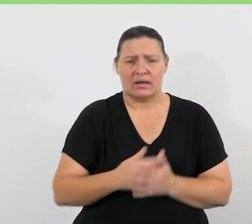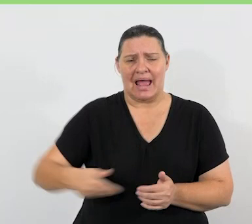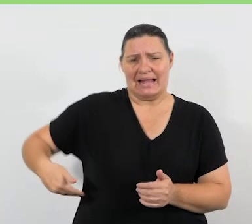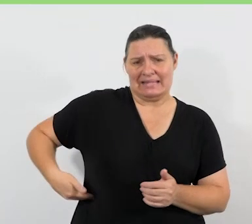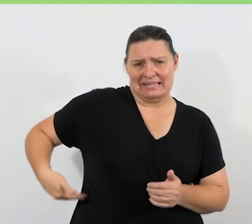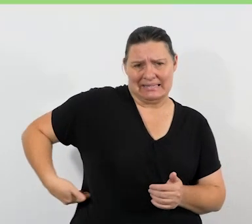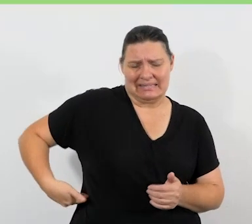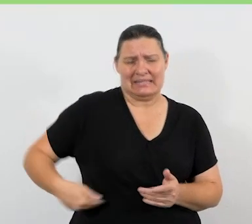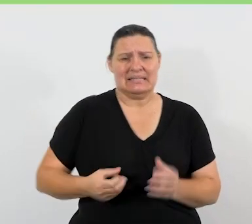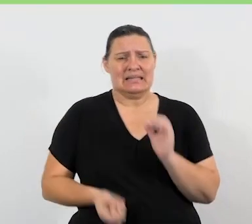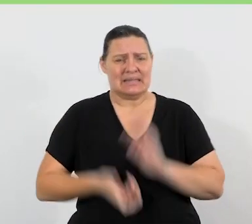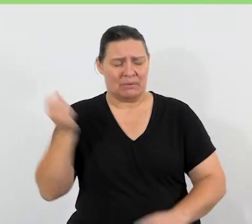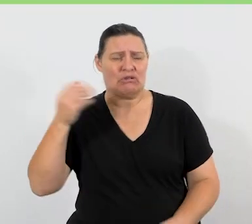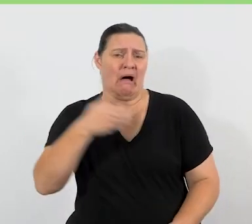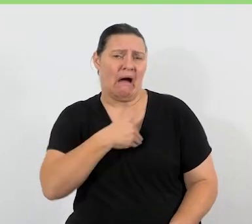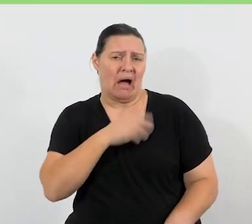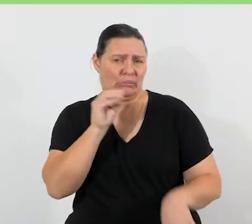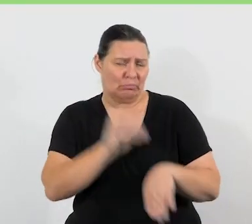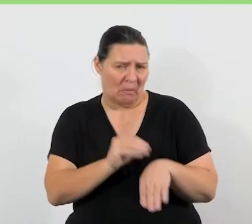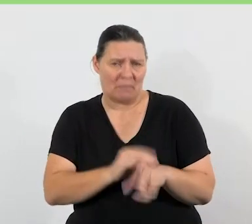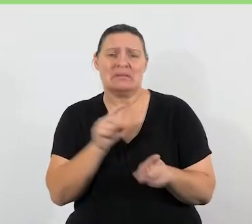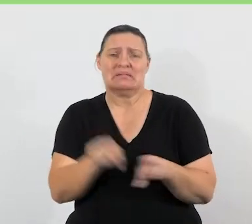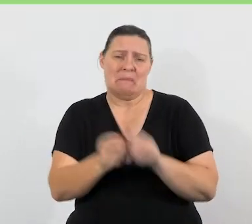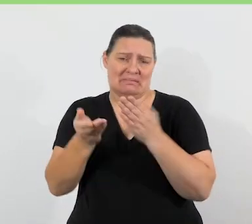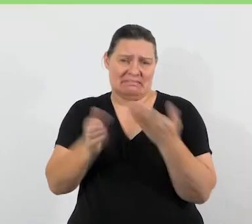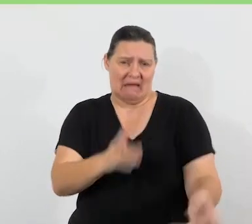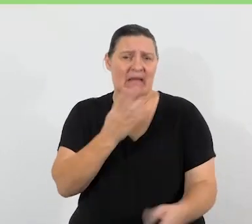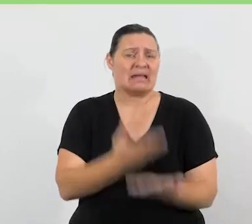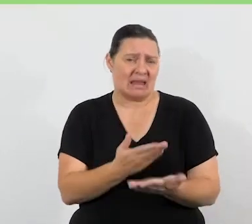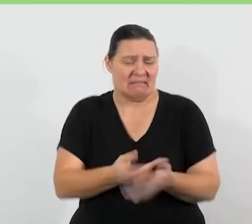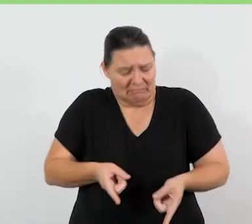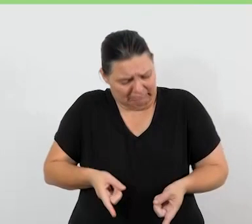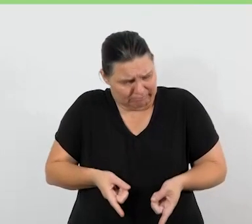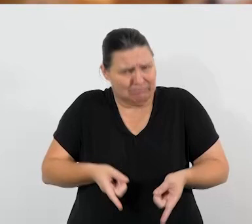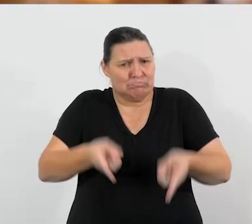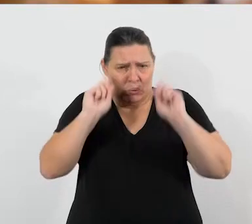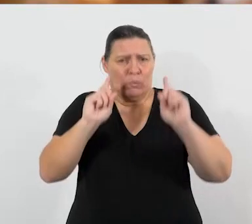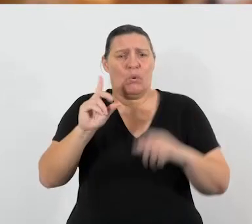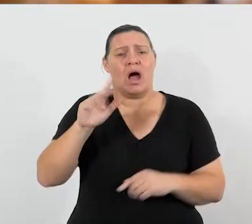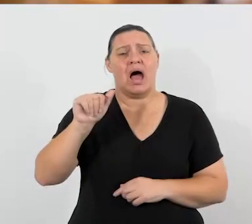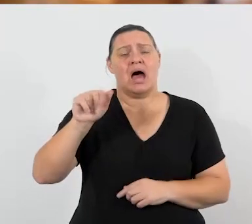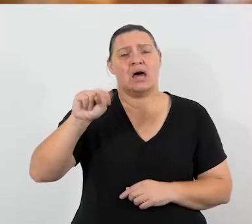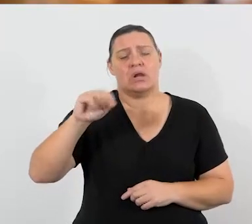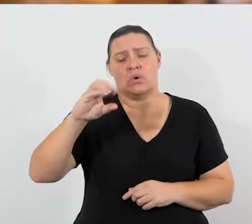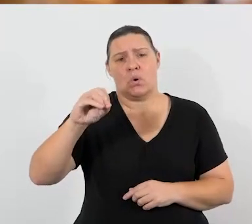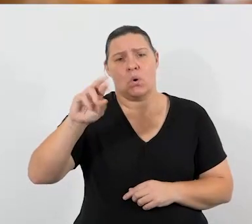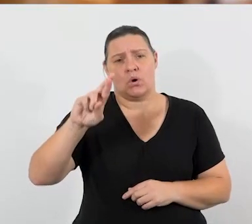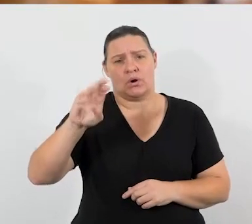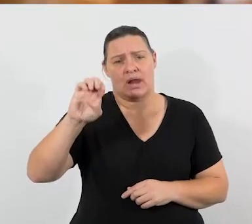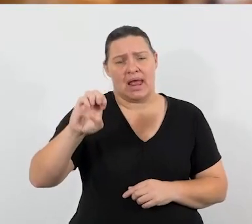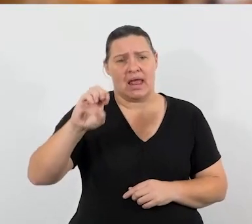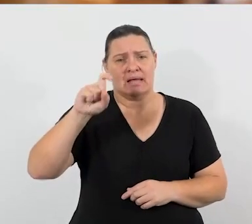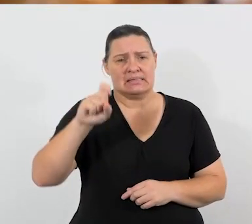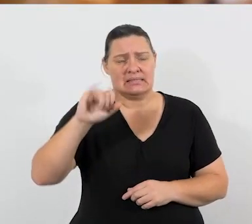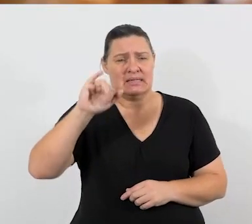damage, heart problems, and even death. So that's how dangerous anorexia can be. When you are looking at